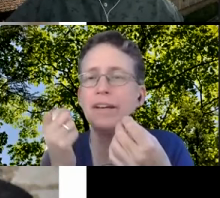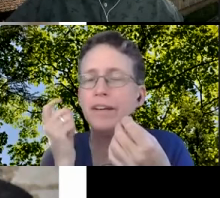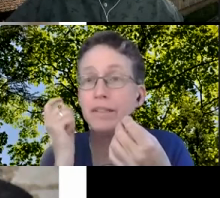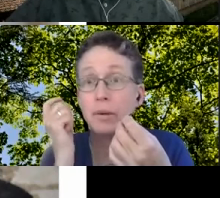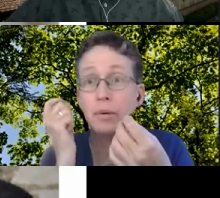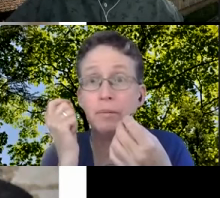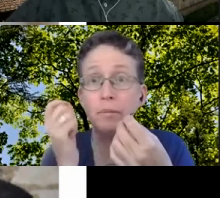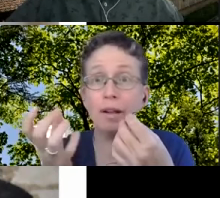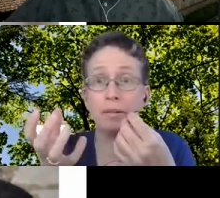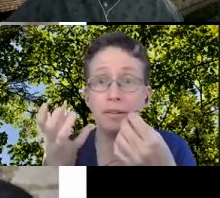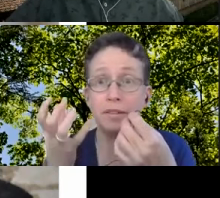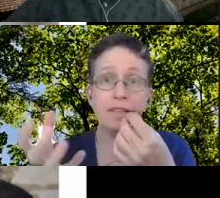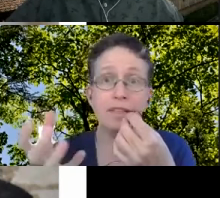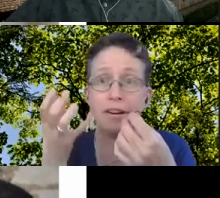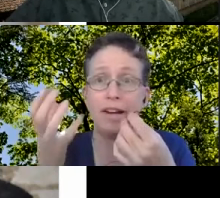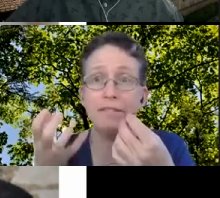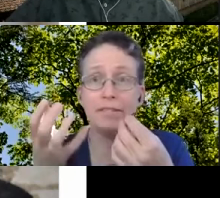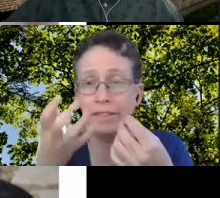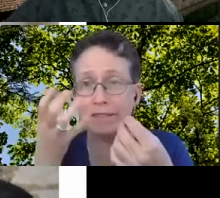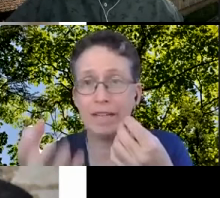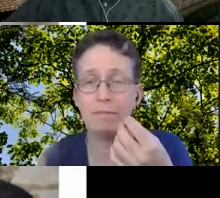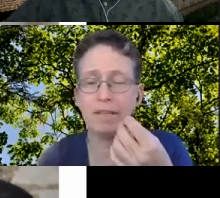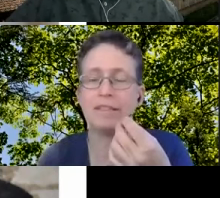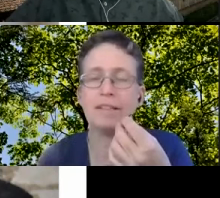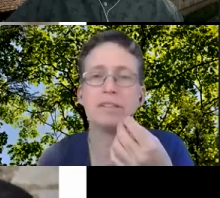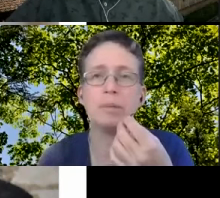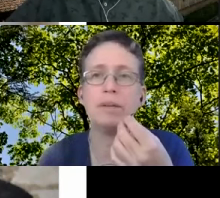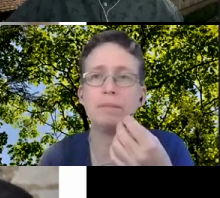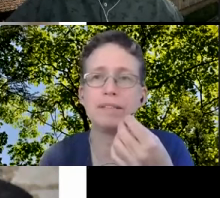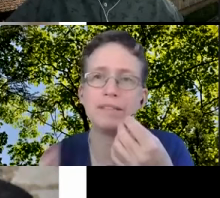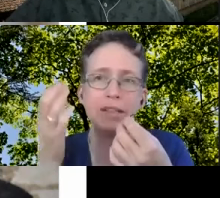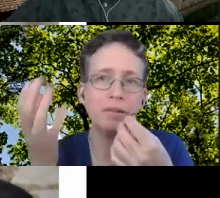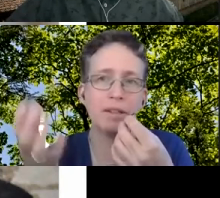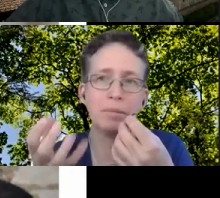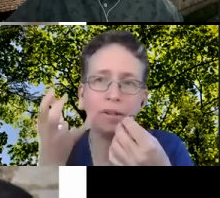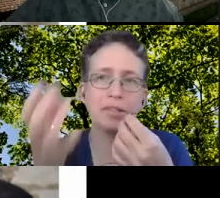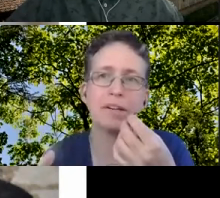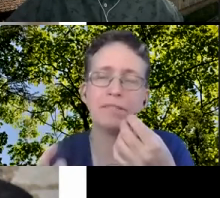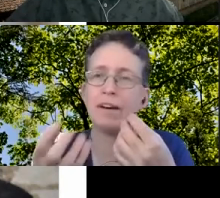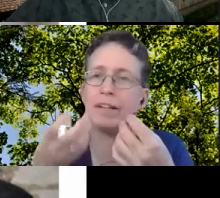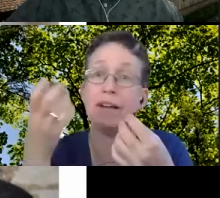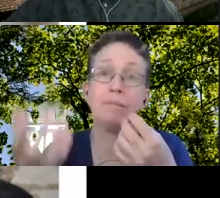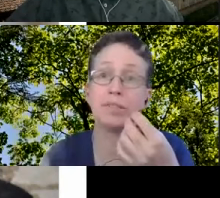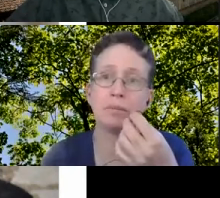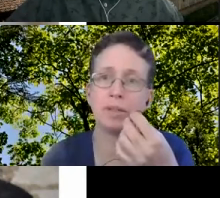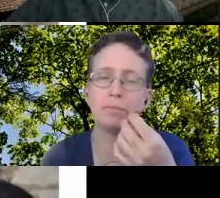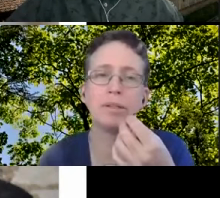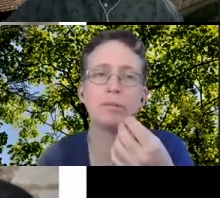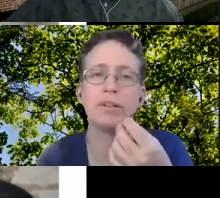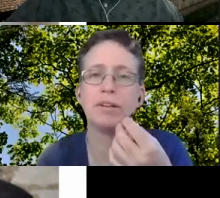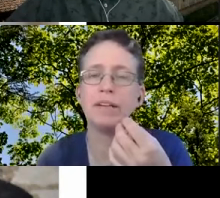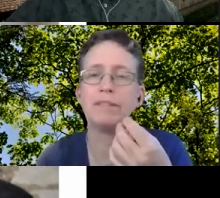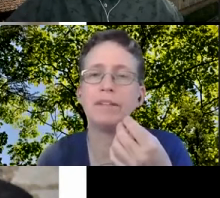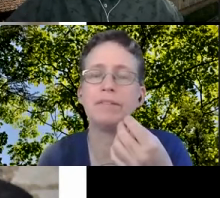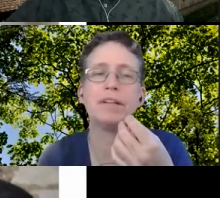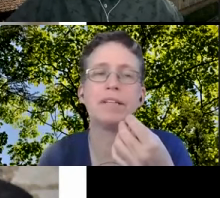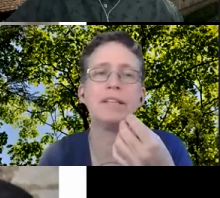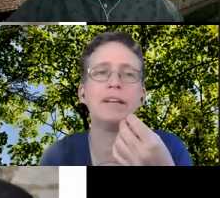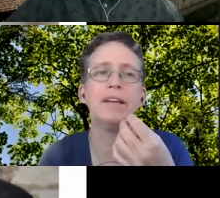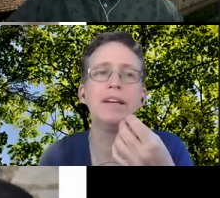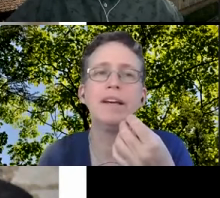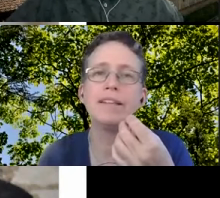of, so while cities have the sameness, and there's so many places that you can plunk yourself down and not be sure which part of the world you're in if